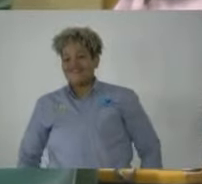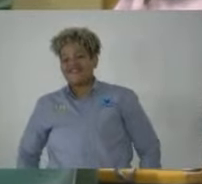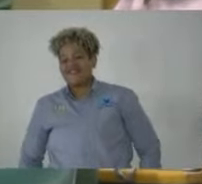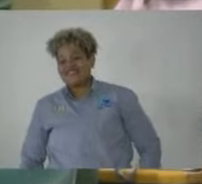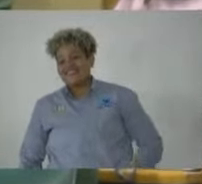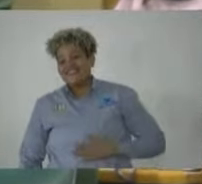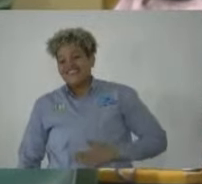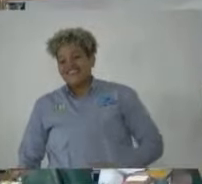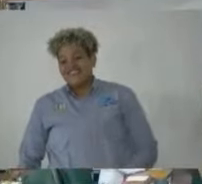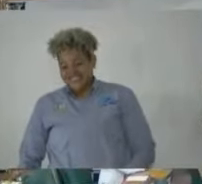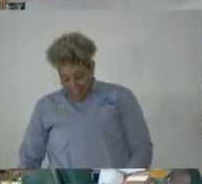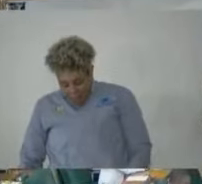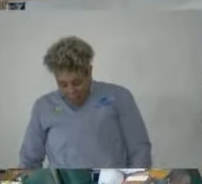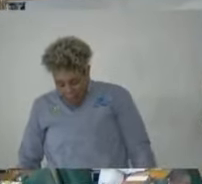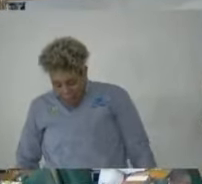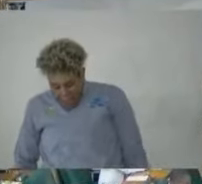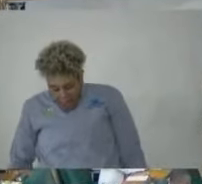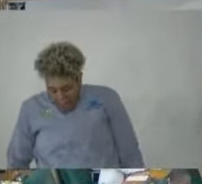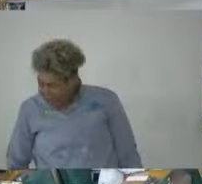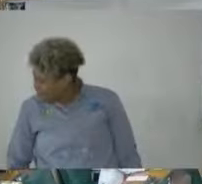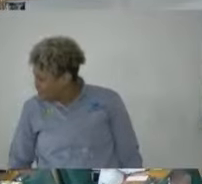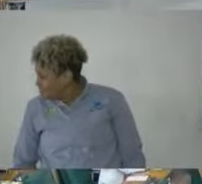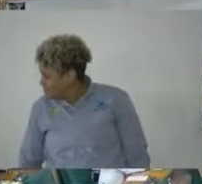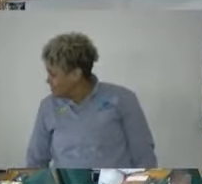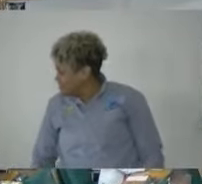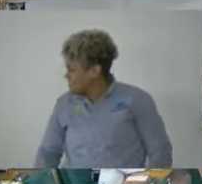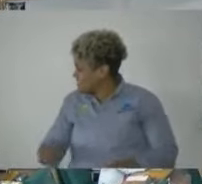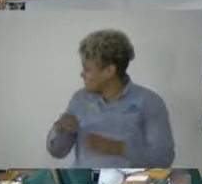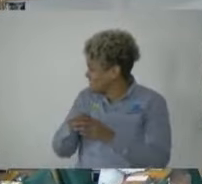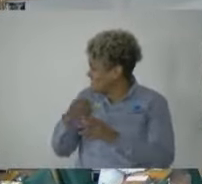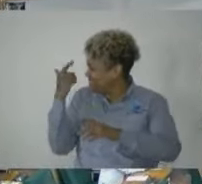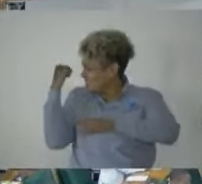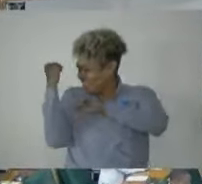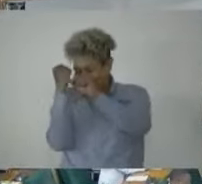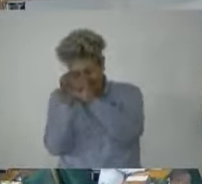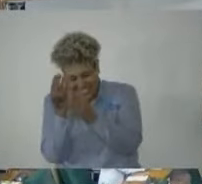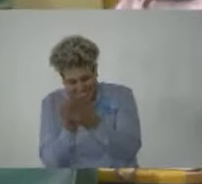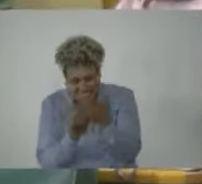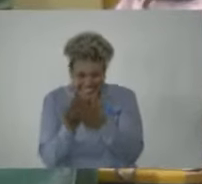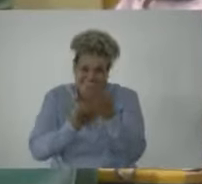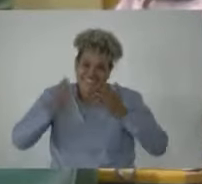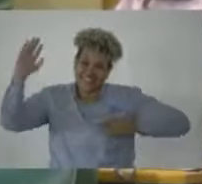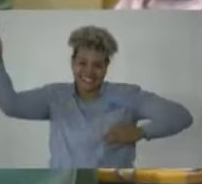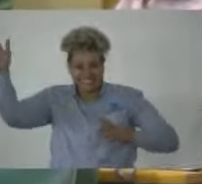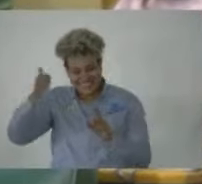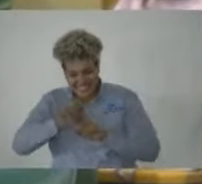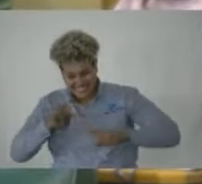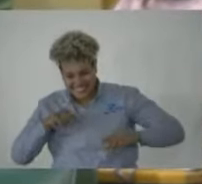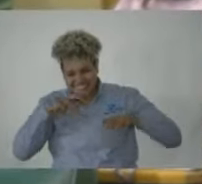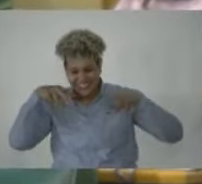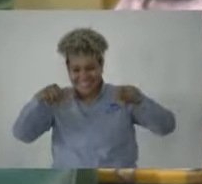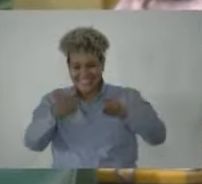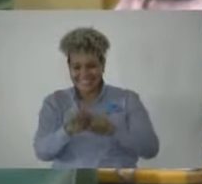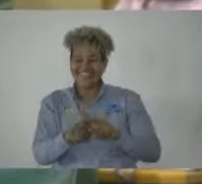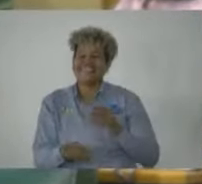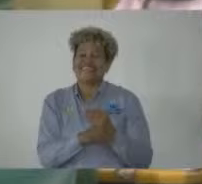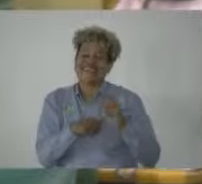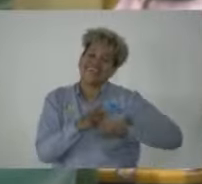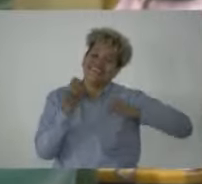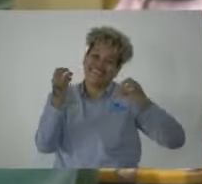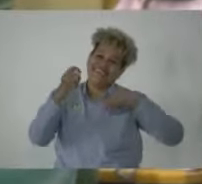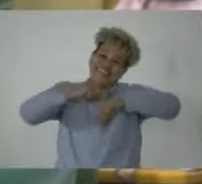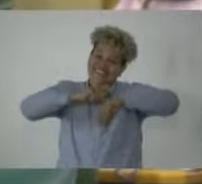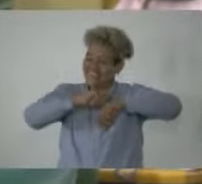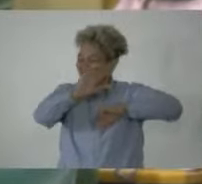confused. Madam Speaker, in last year's budget presentation, I spent a considerable amount of